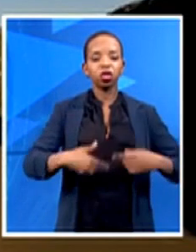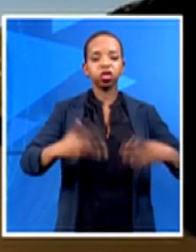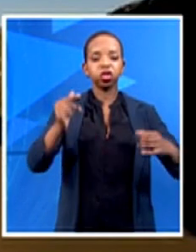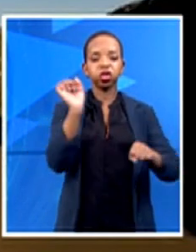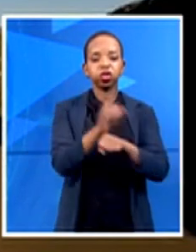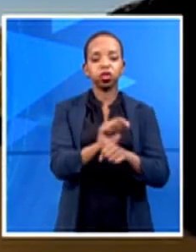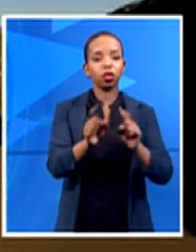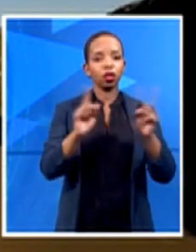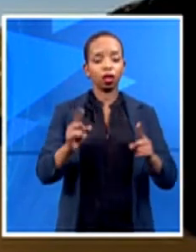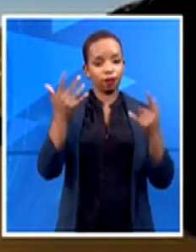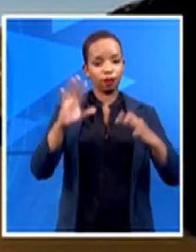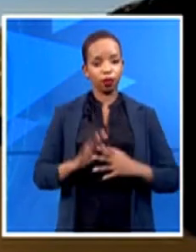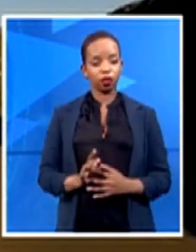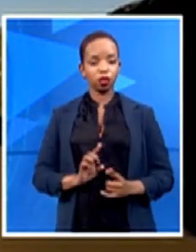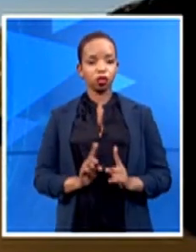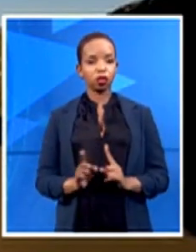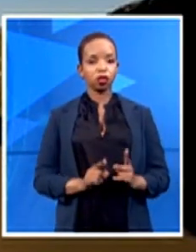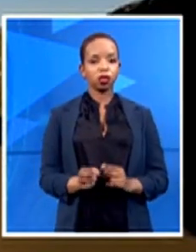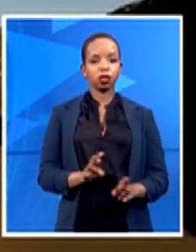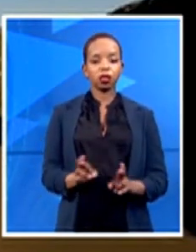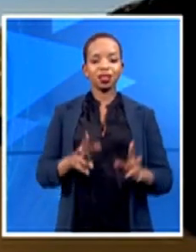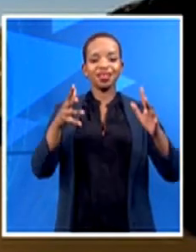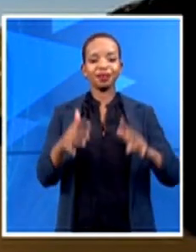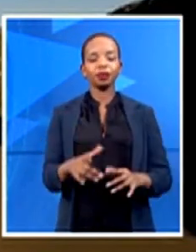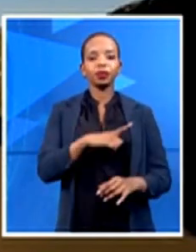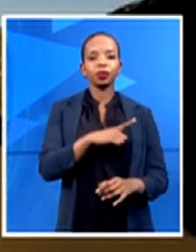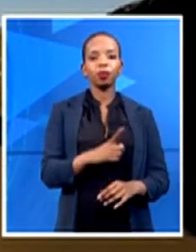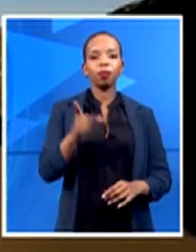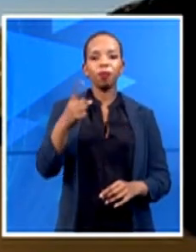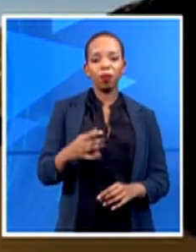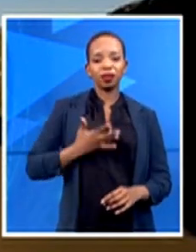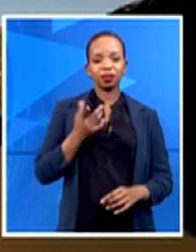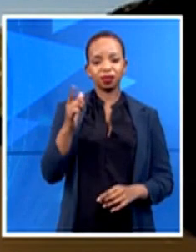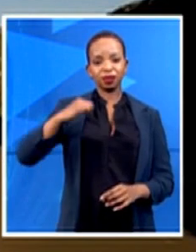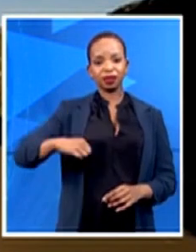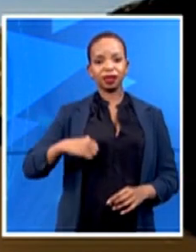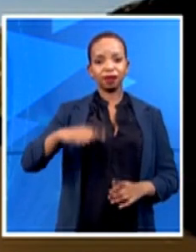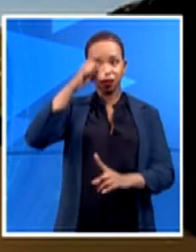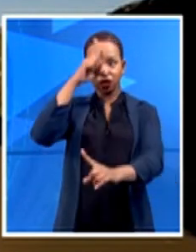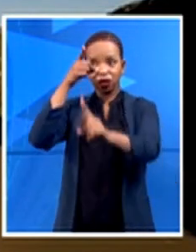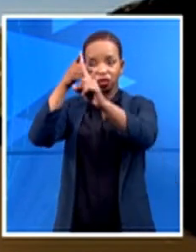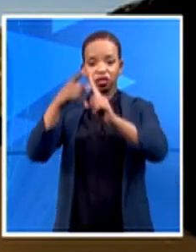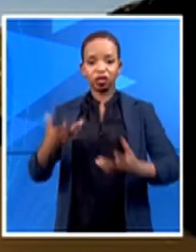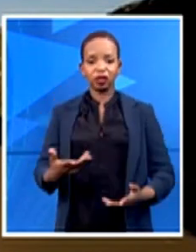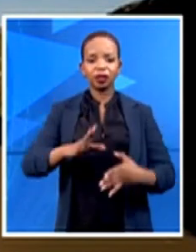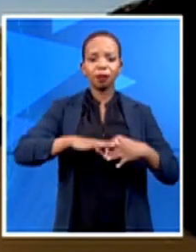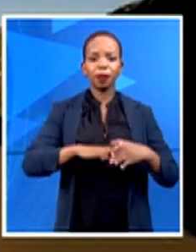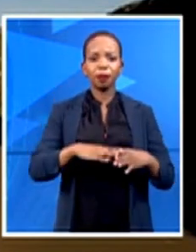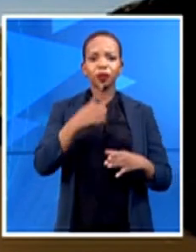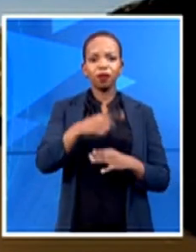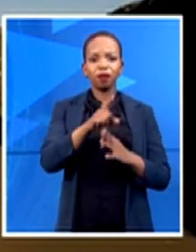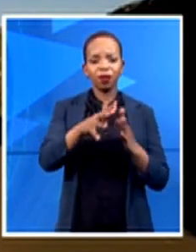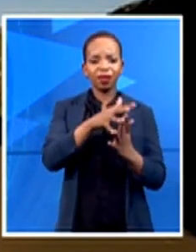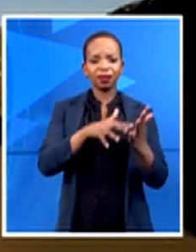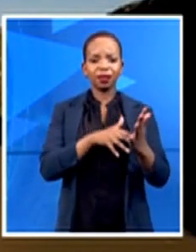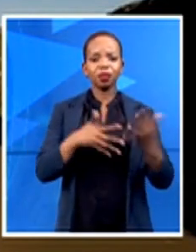of SAA for his own selfish intentions. The purpose of the statement is intended to undermine any progress to turn around